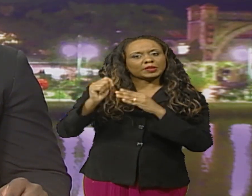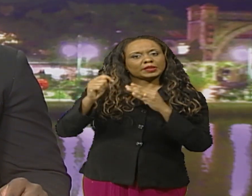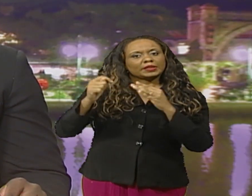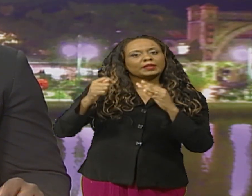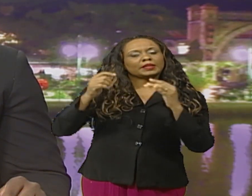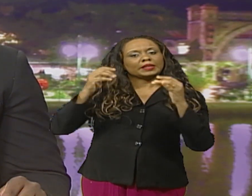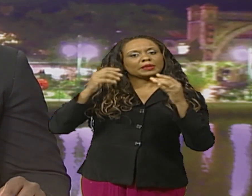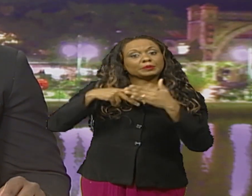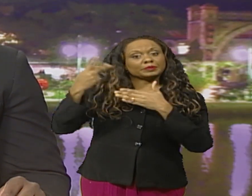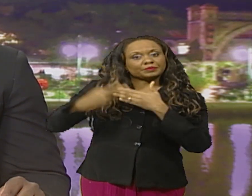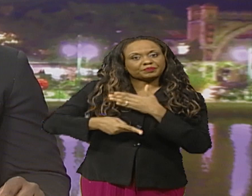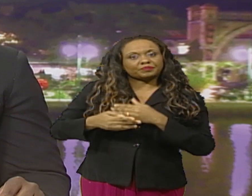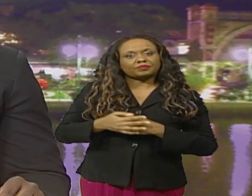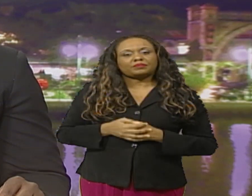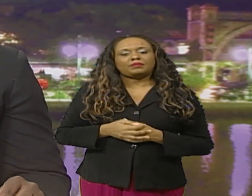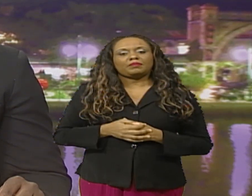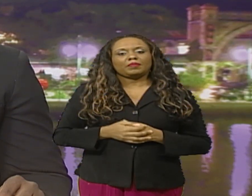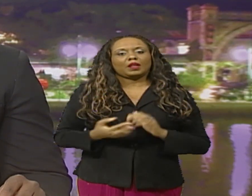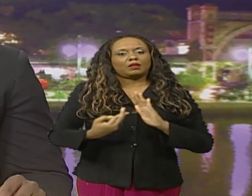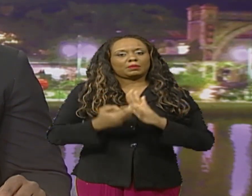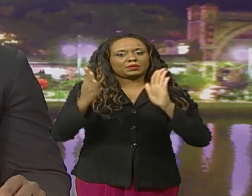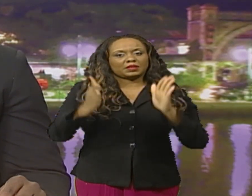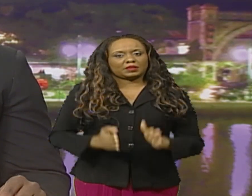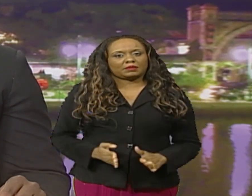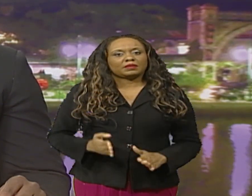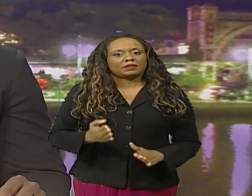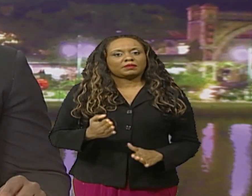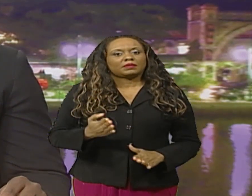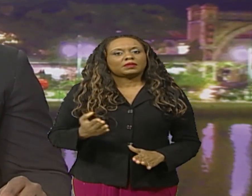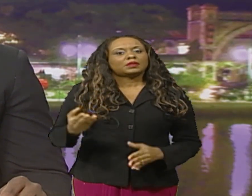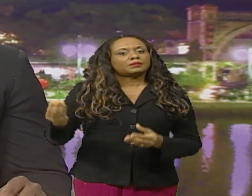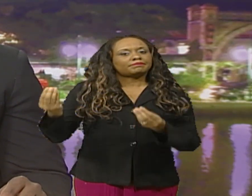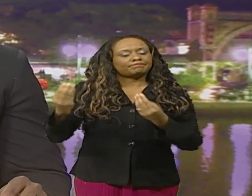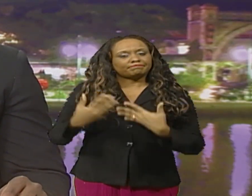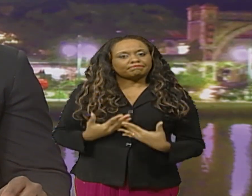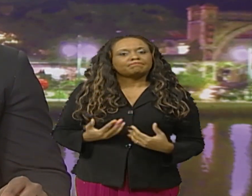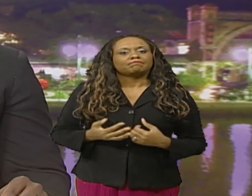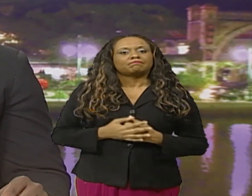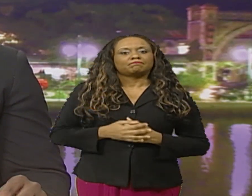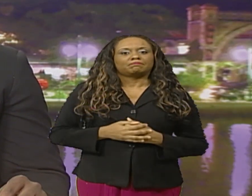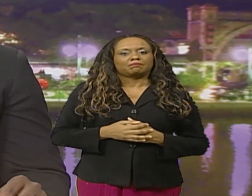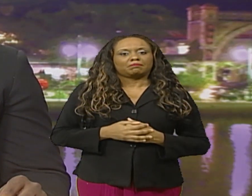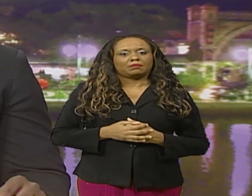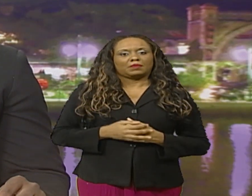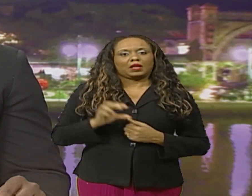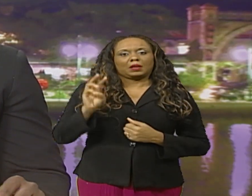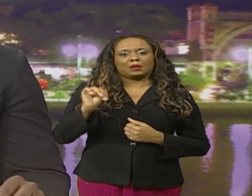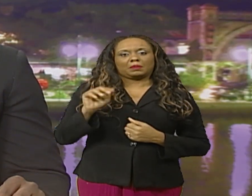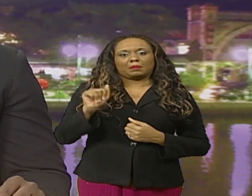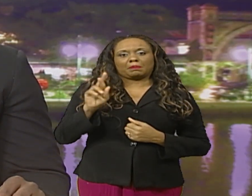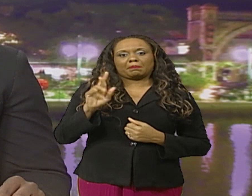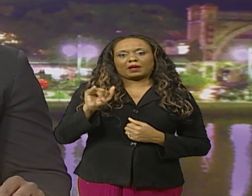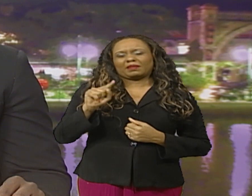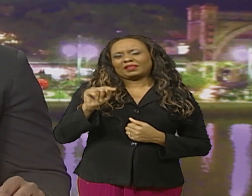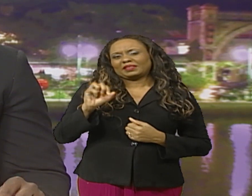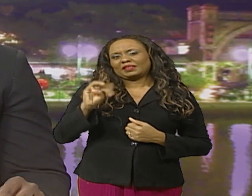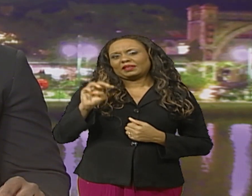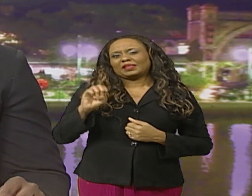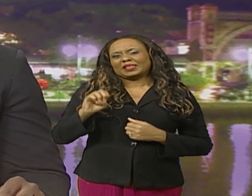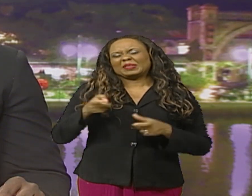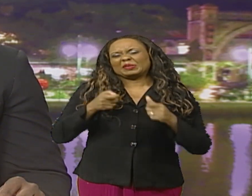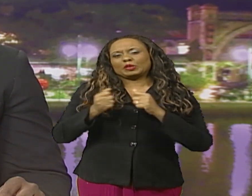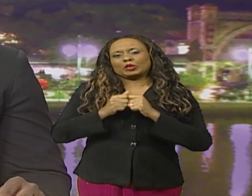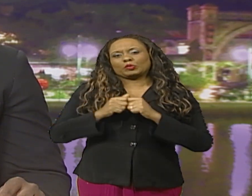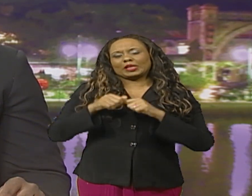EU delegation to Barbados in the Eastern Caribbean, Luca Pierantoni, says maritime security is among the many challenges for the